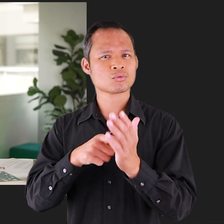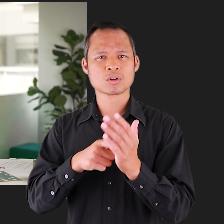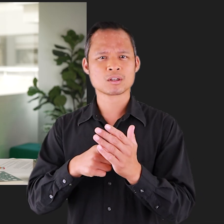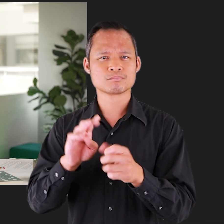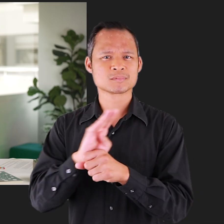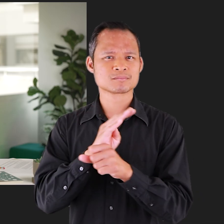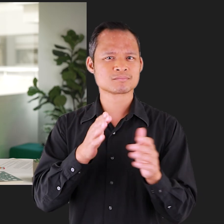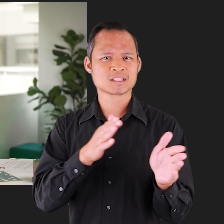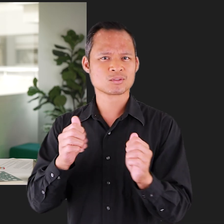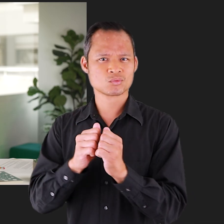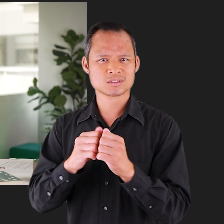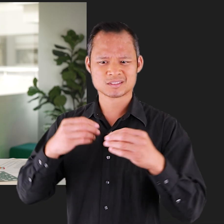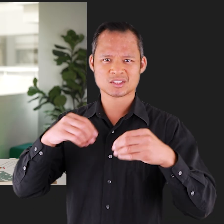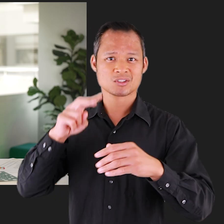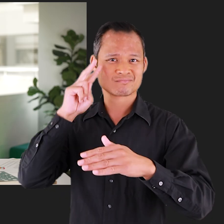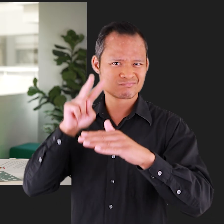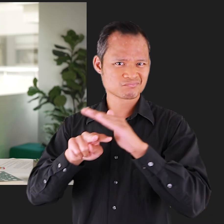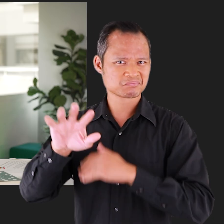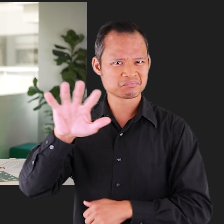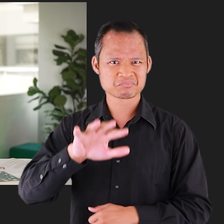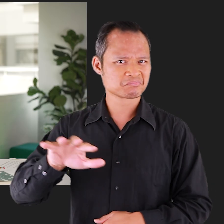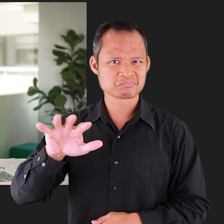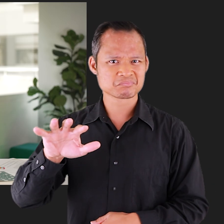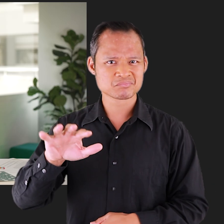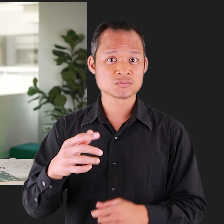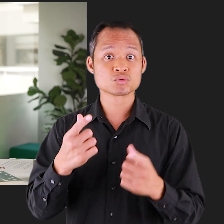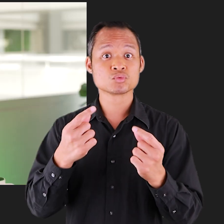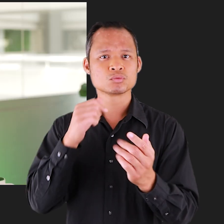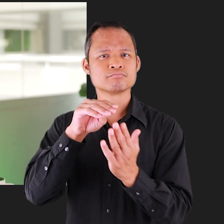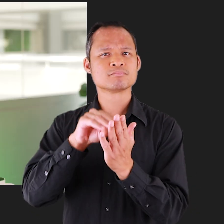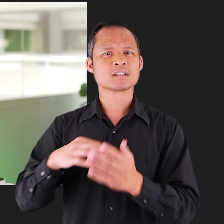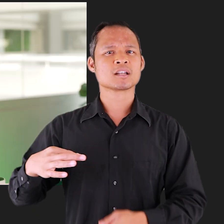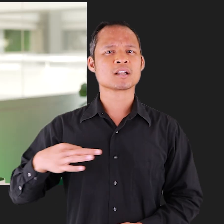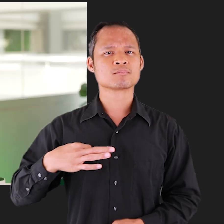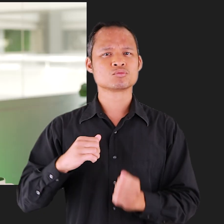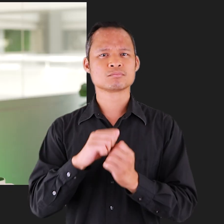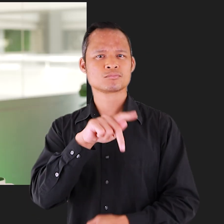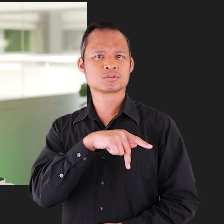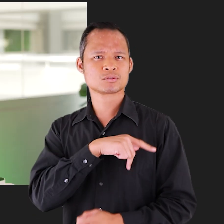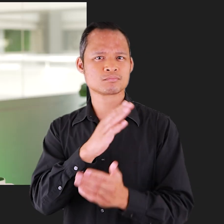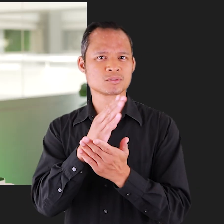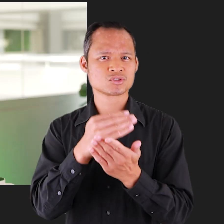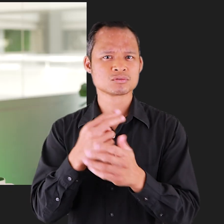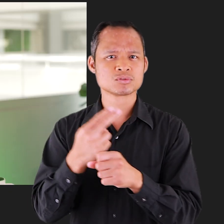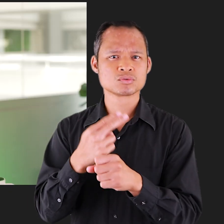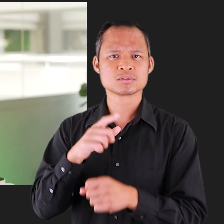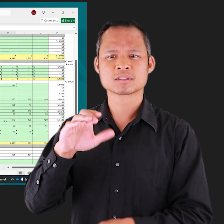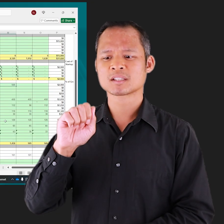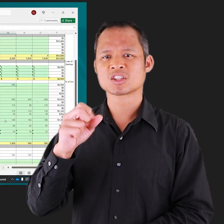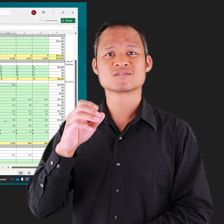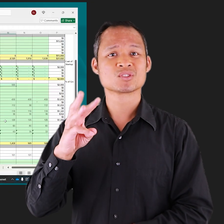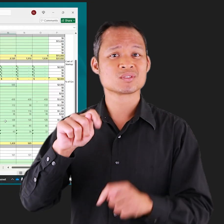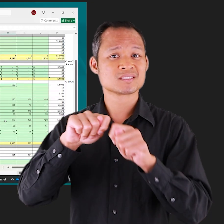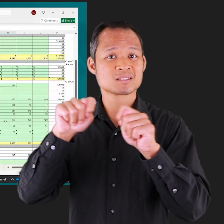not required to provide a business plan with the sales forecast assumptions. You will be filling out an application form with a personal